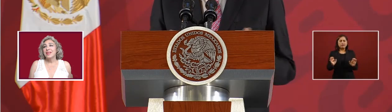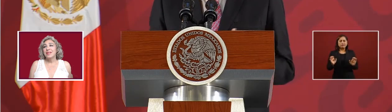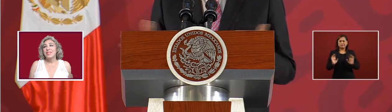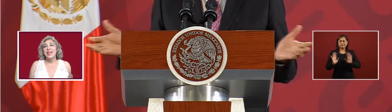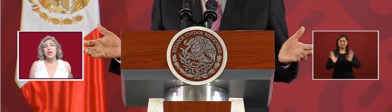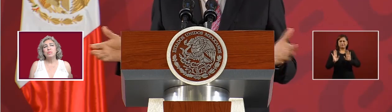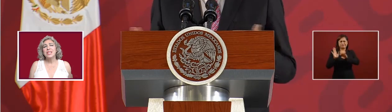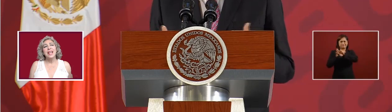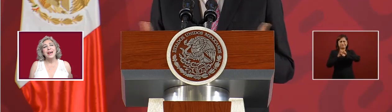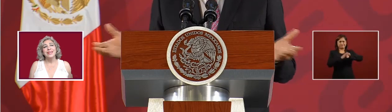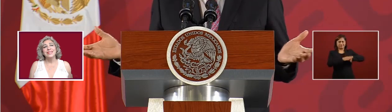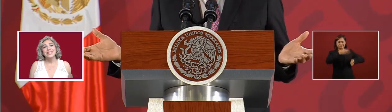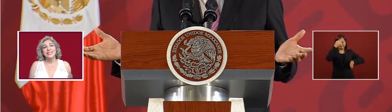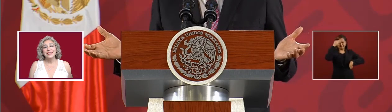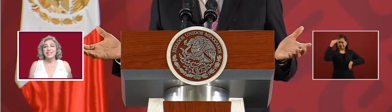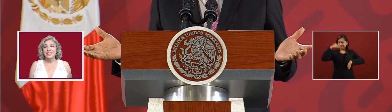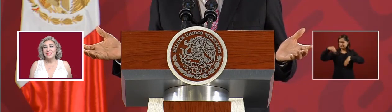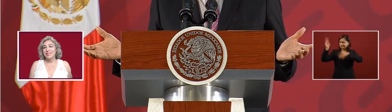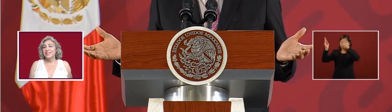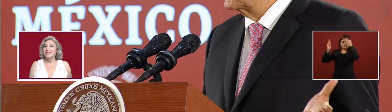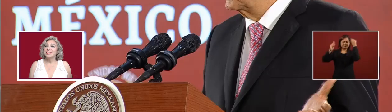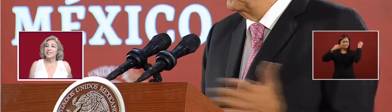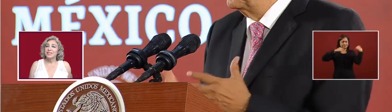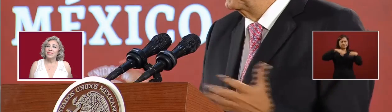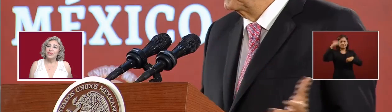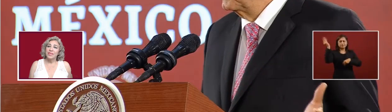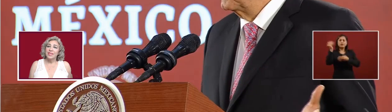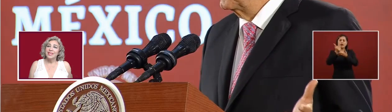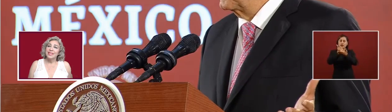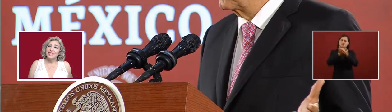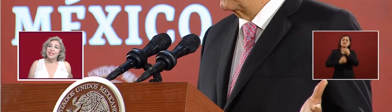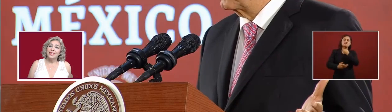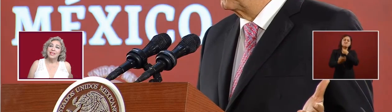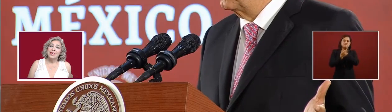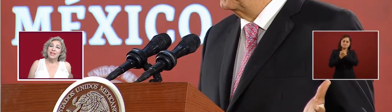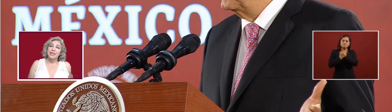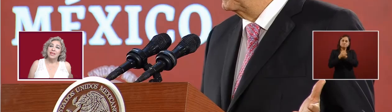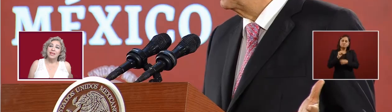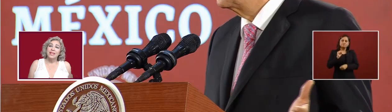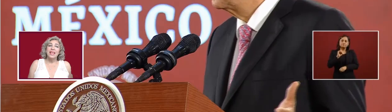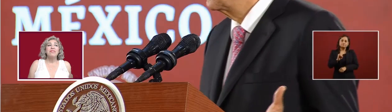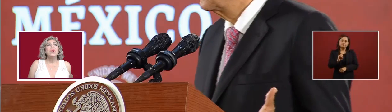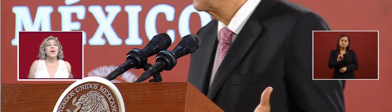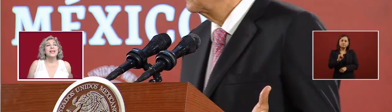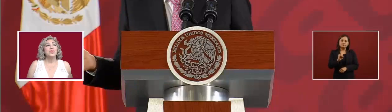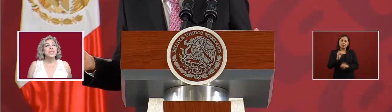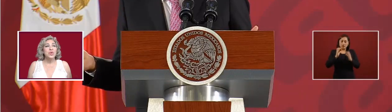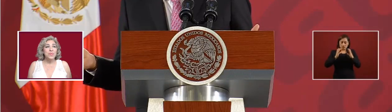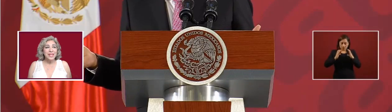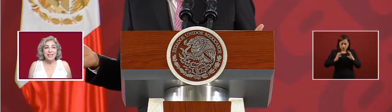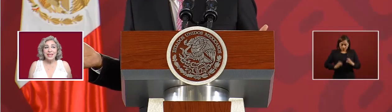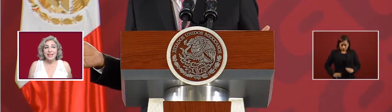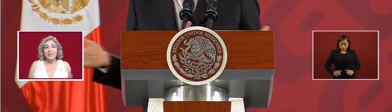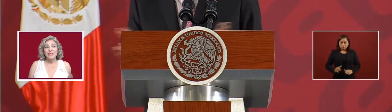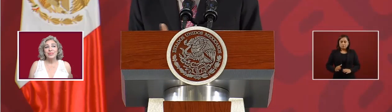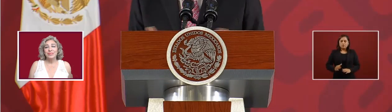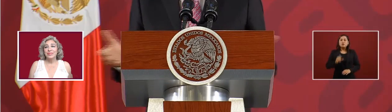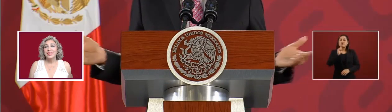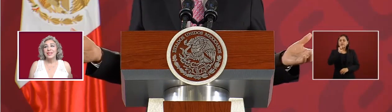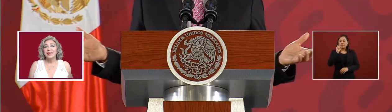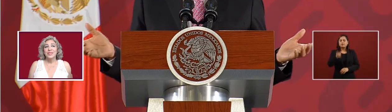that helps a lot if you act with humility